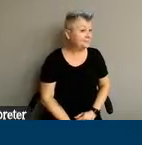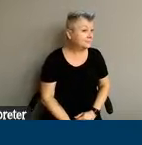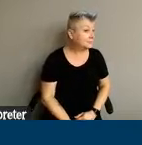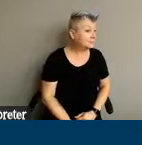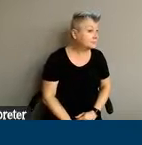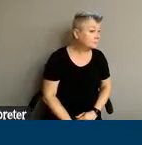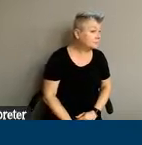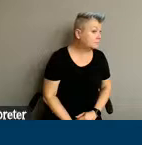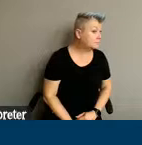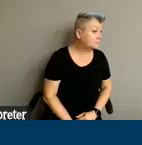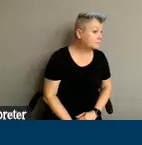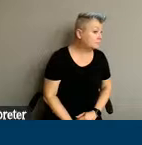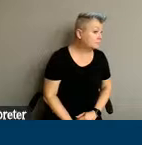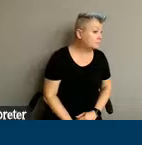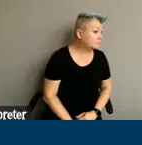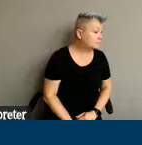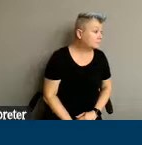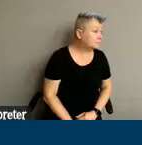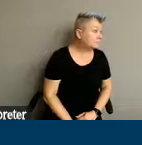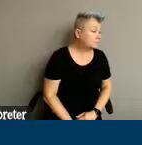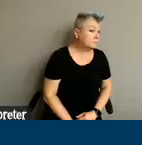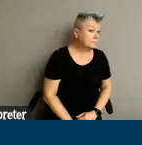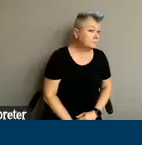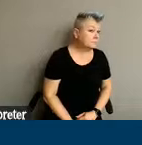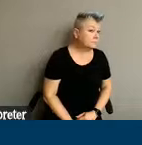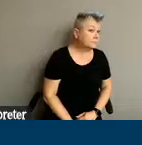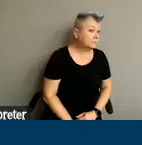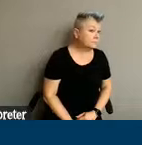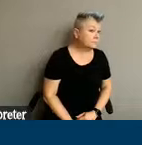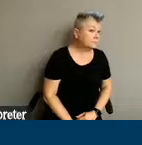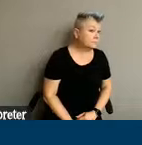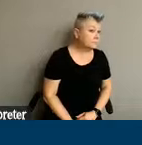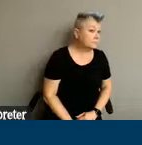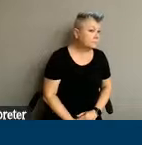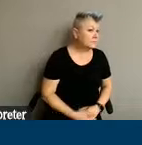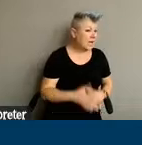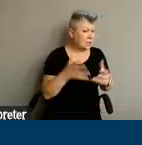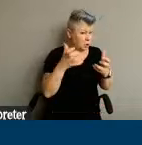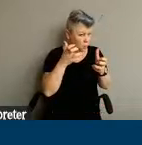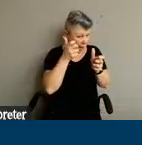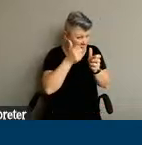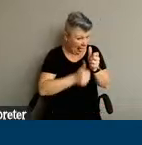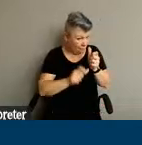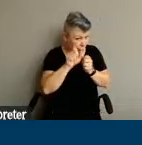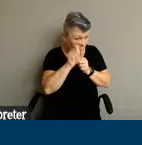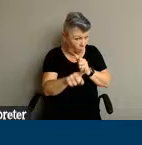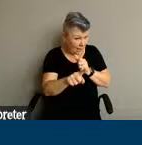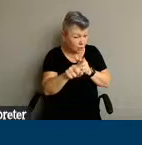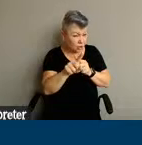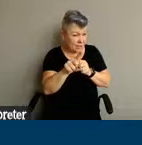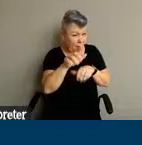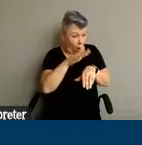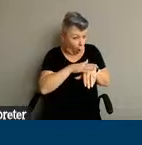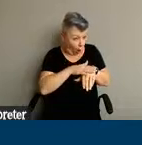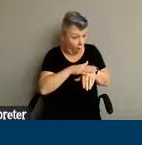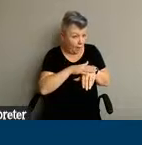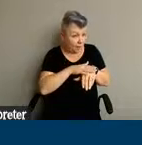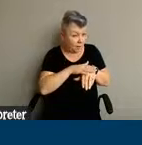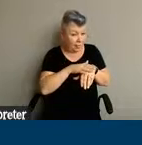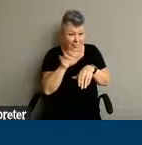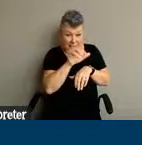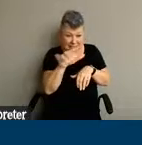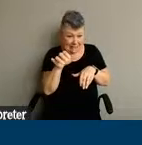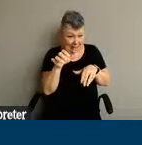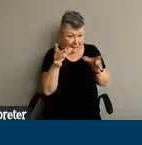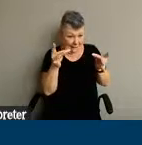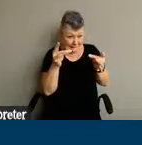It literally just says it while I was reading. Do Yes. you want every question on its own Post-it, or? Up to three. Three. Yes, up to three. You